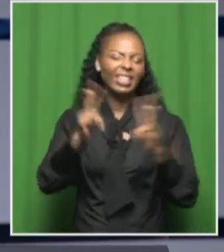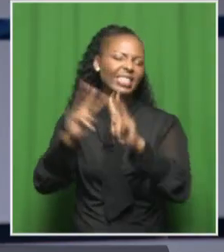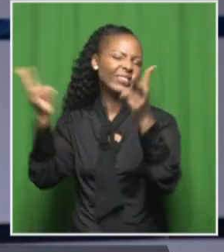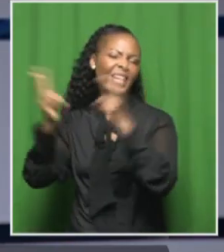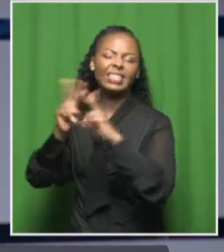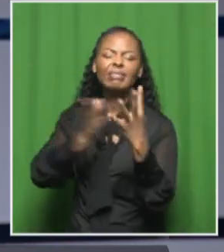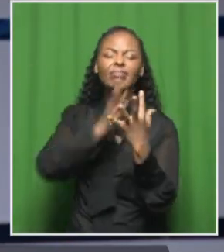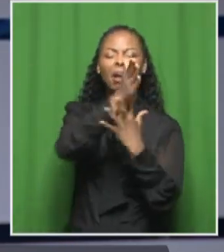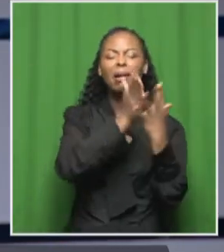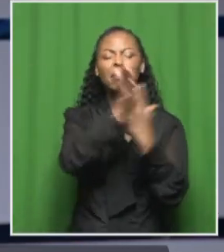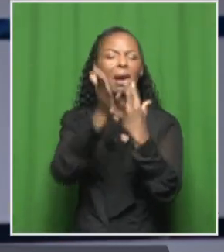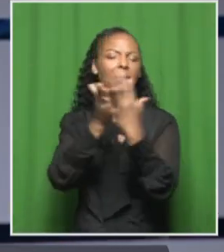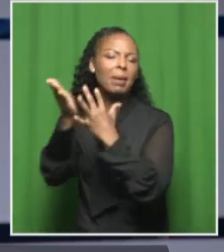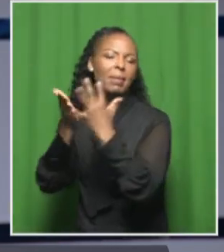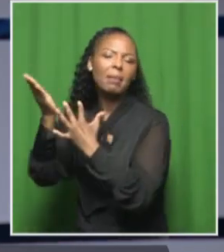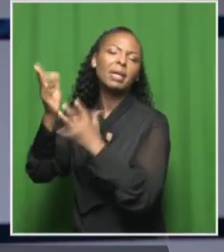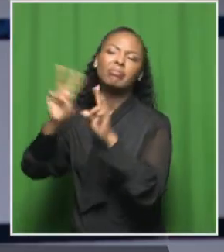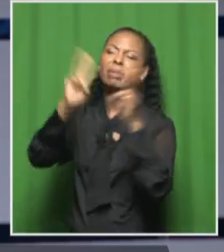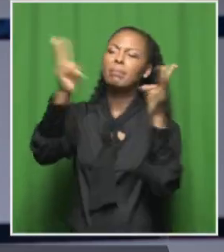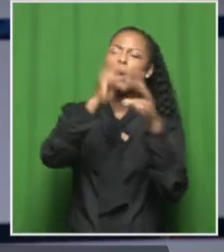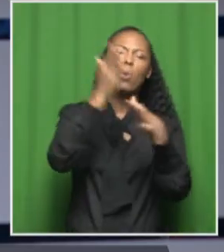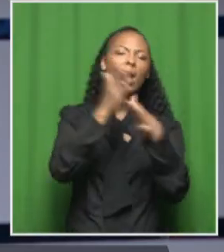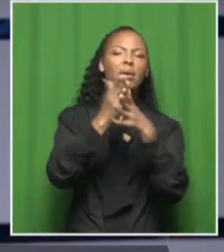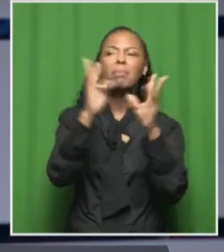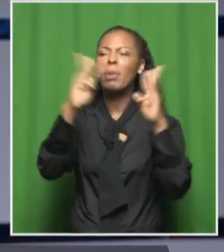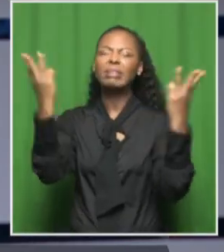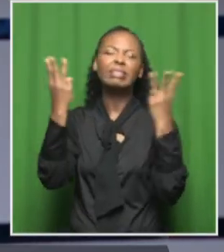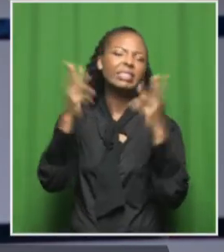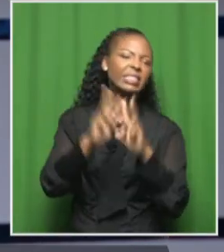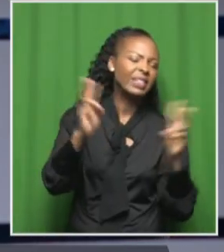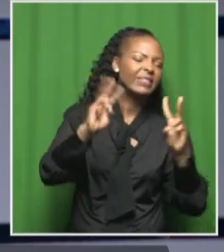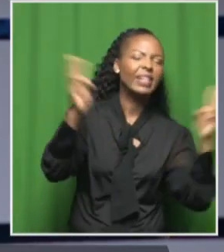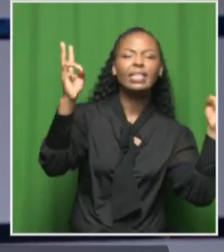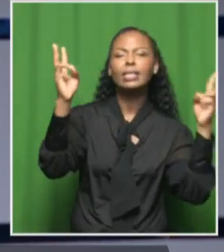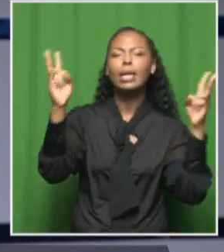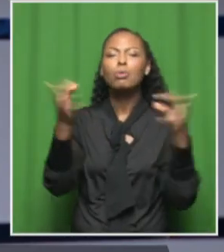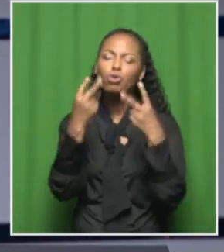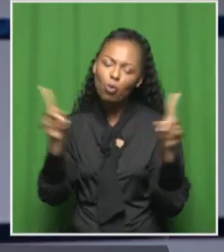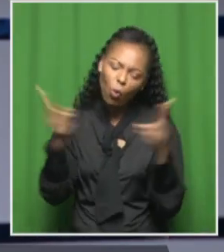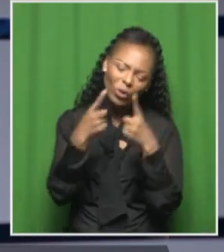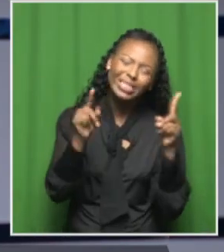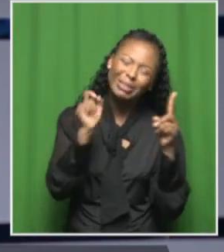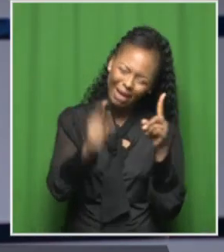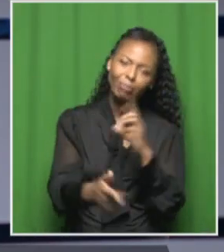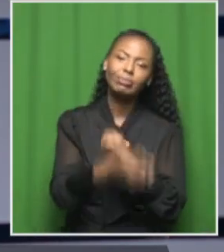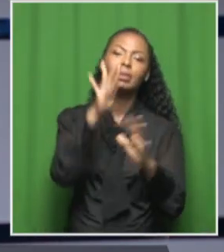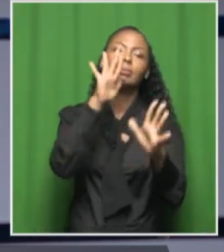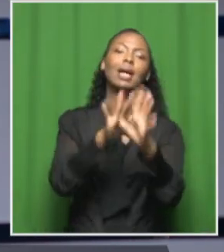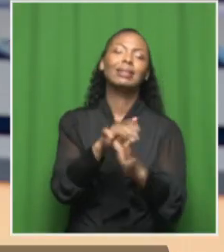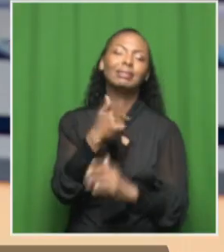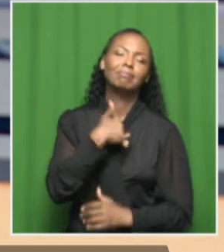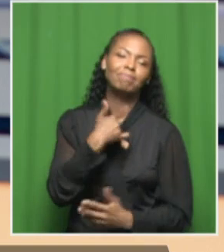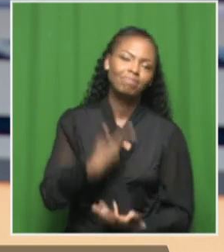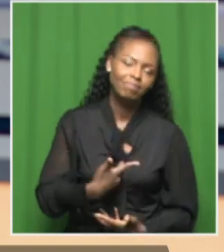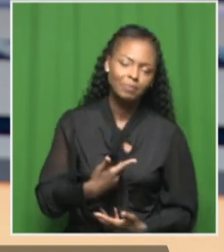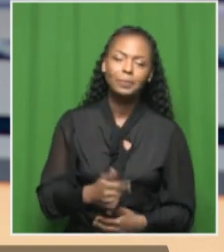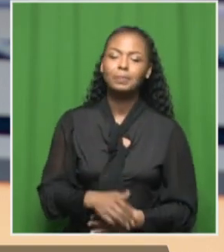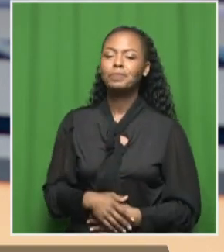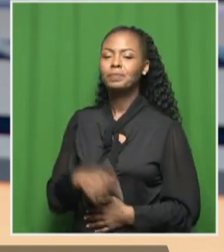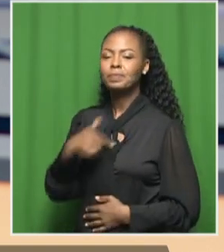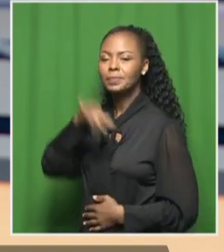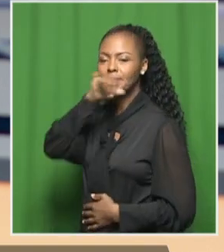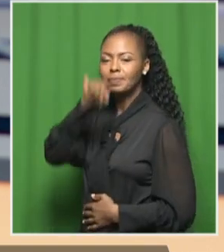and working with different people, just creating new memories and great music is just ultimately what it's about for me. But see, that's what I love